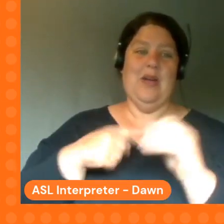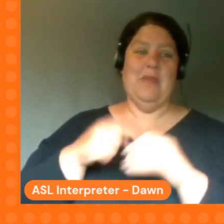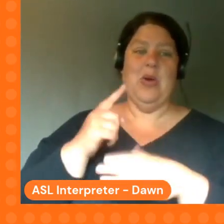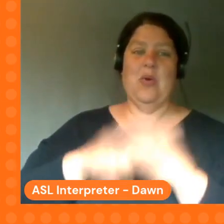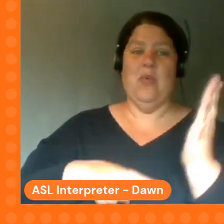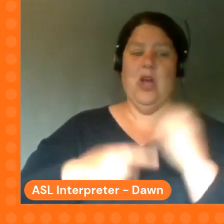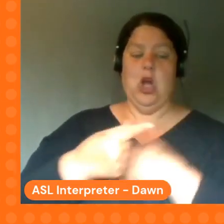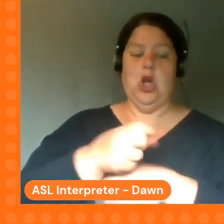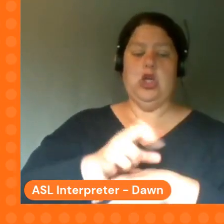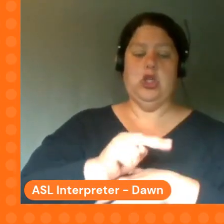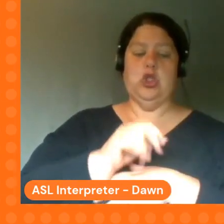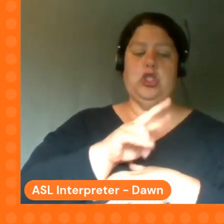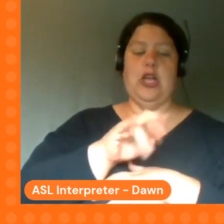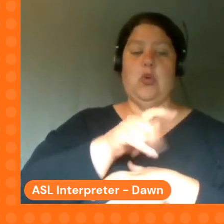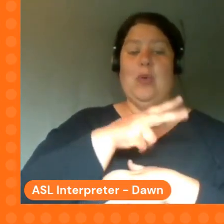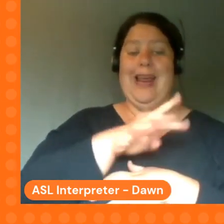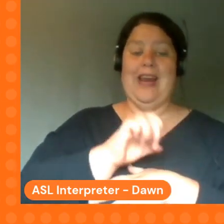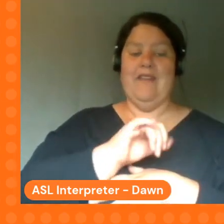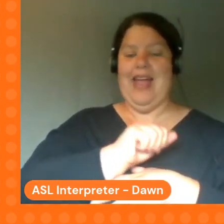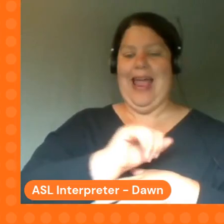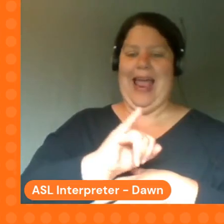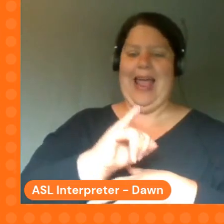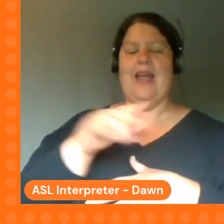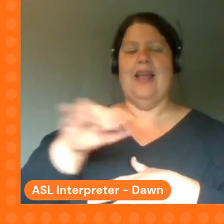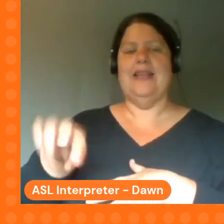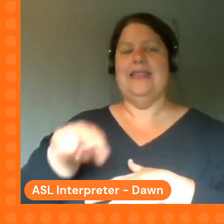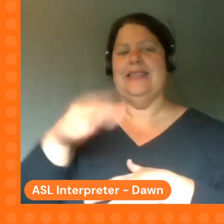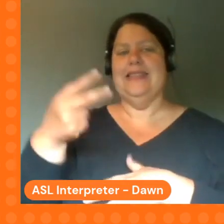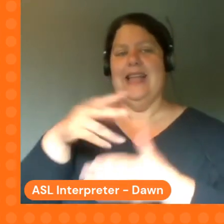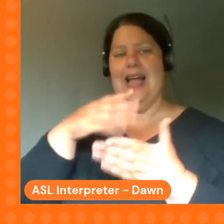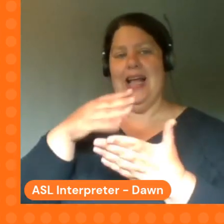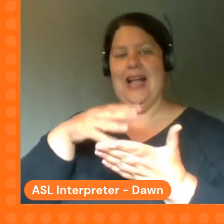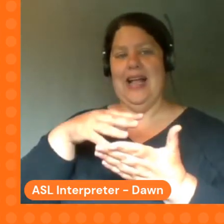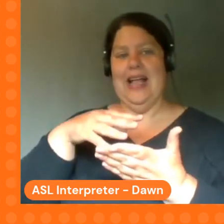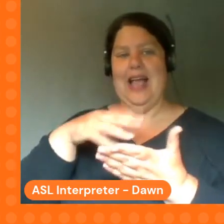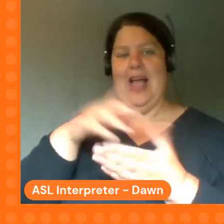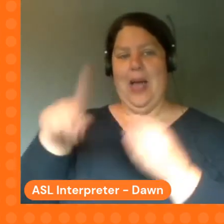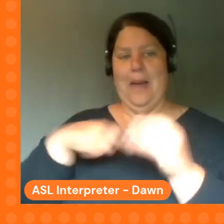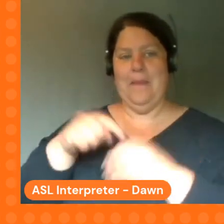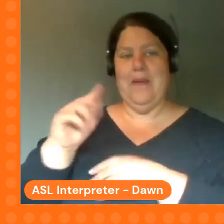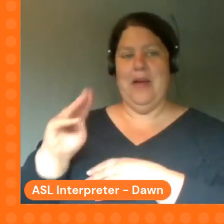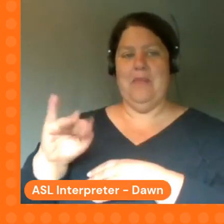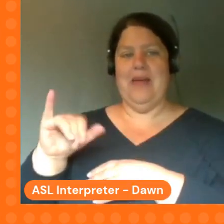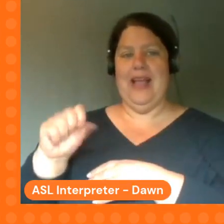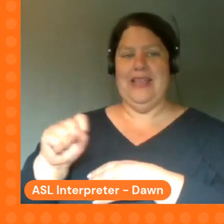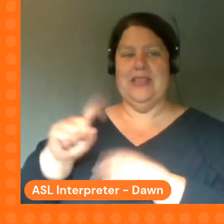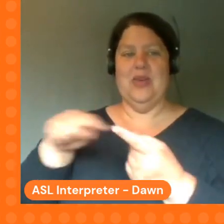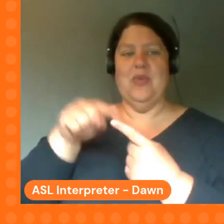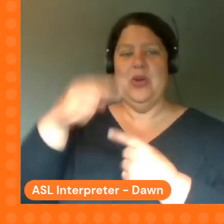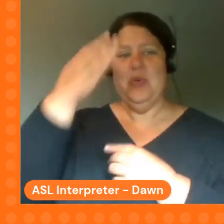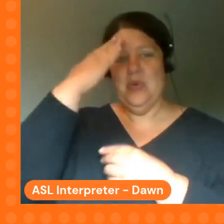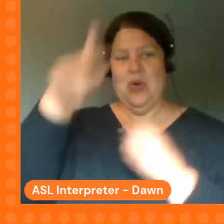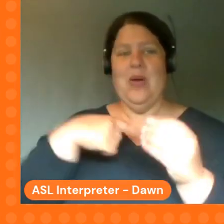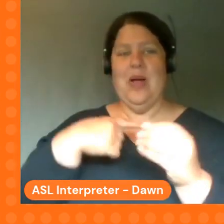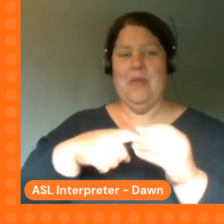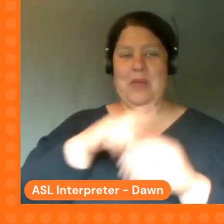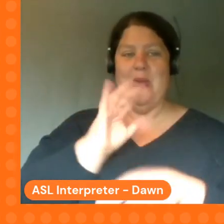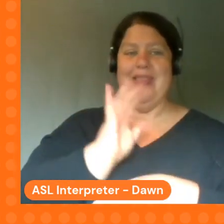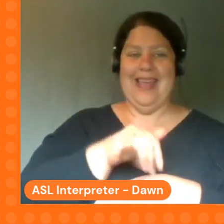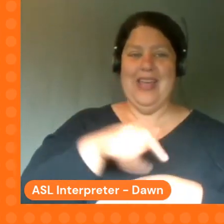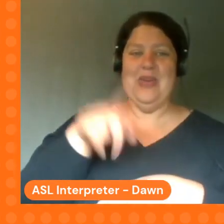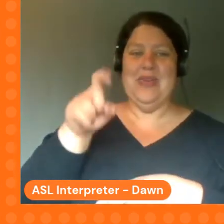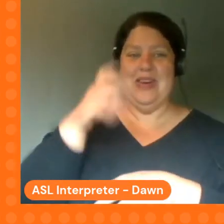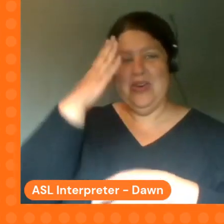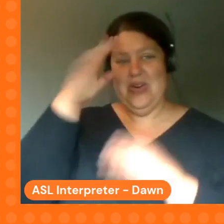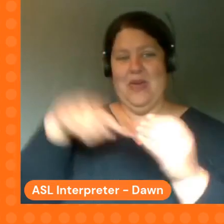and the second lesson immediately it is about bias. So when you know about generative AI, you need to know about bias. And I